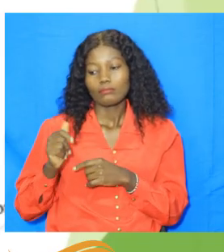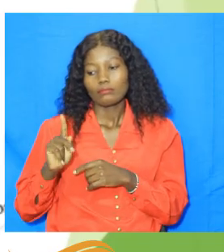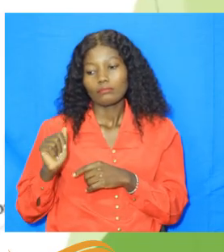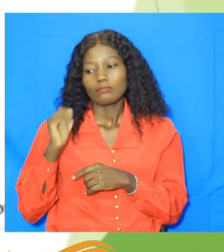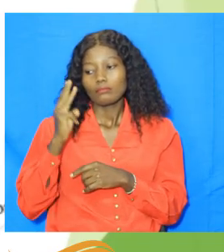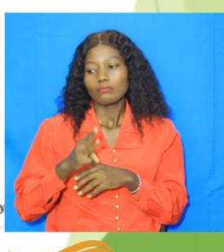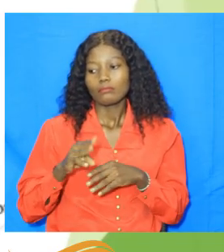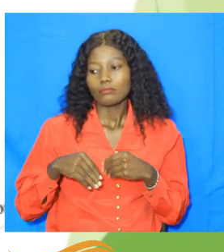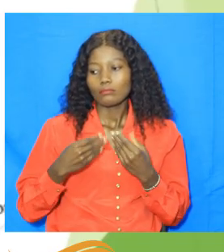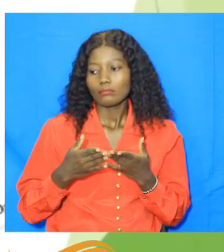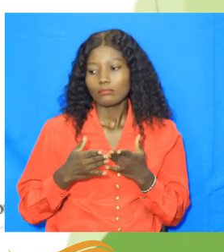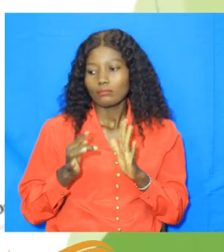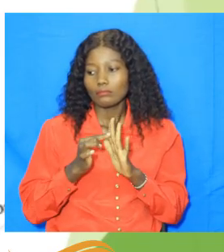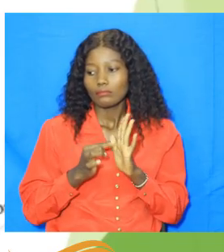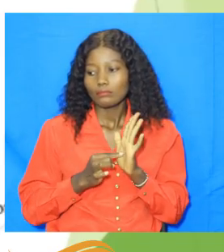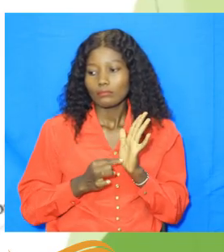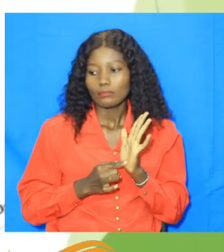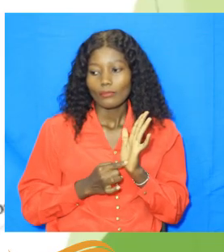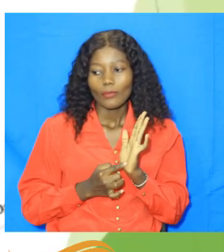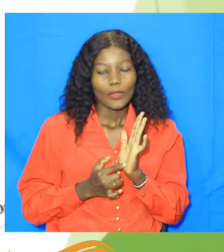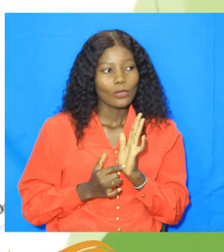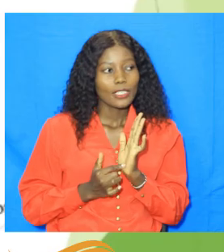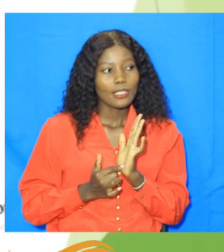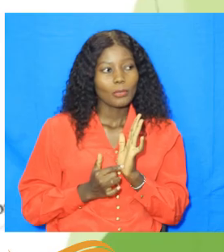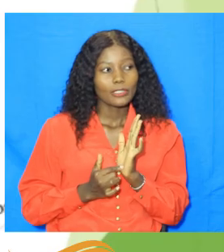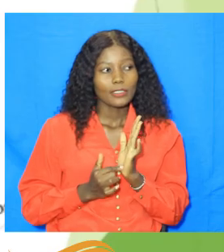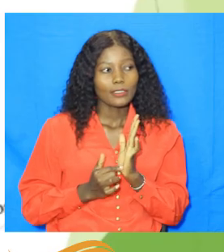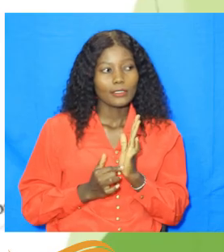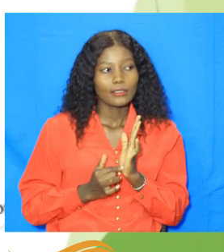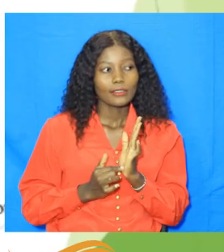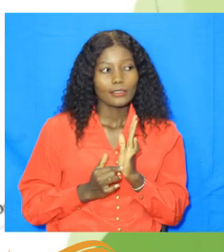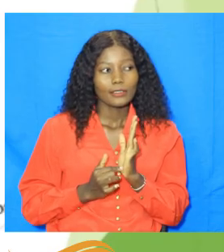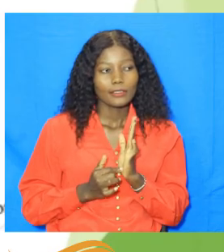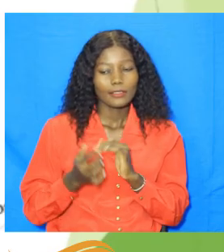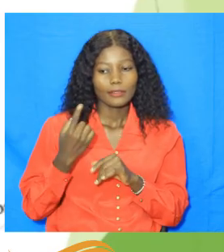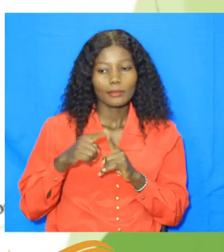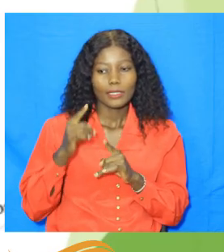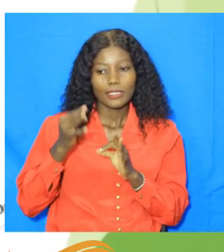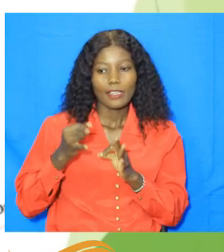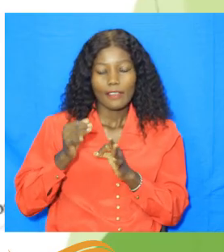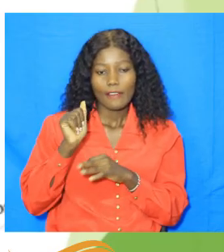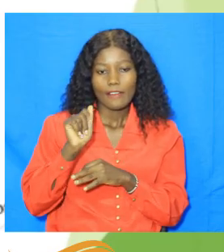given the score, Ao will not be given the score. But in case